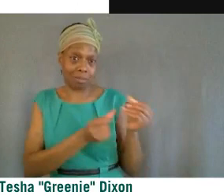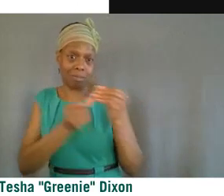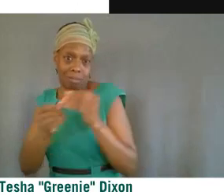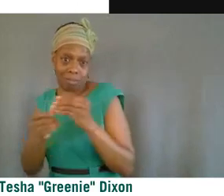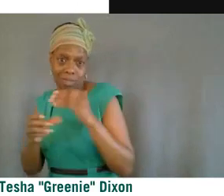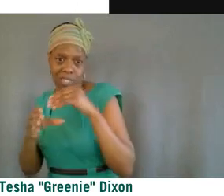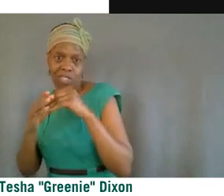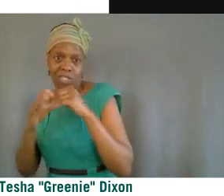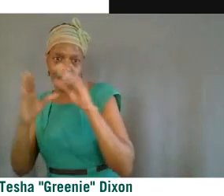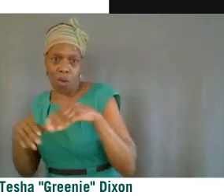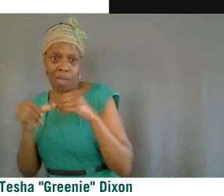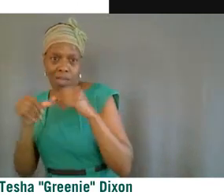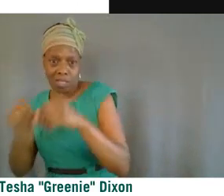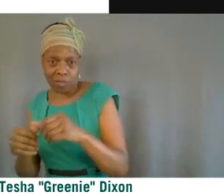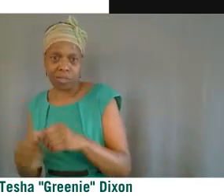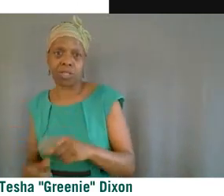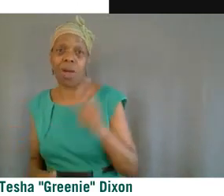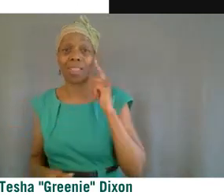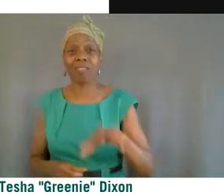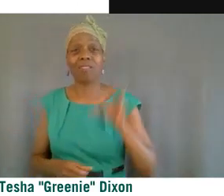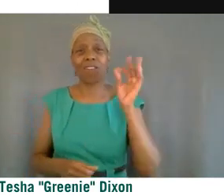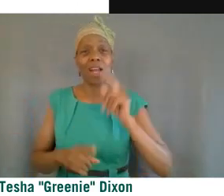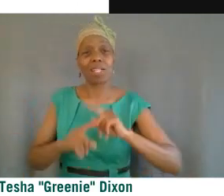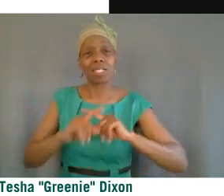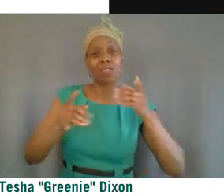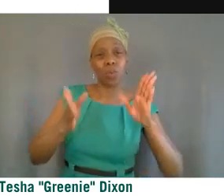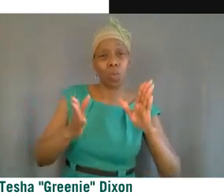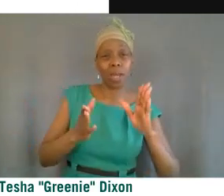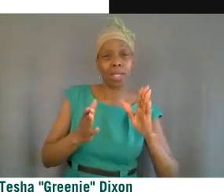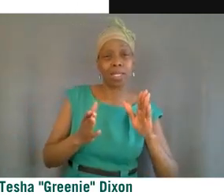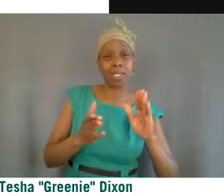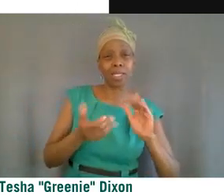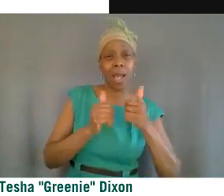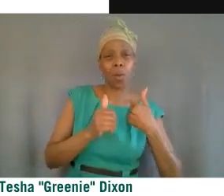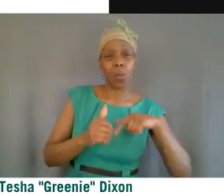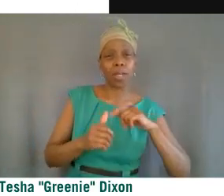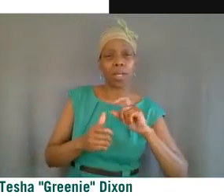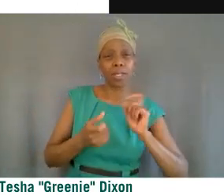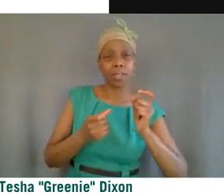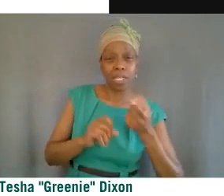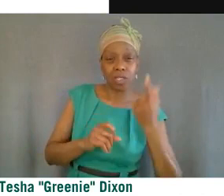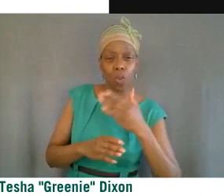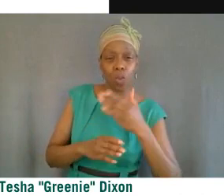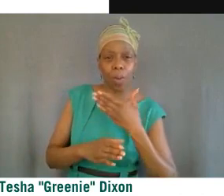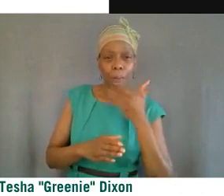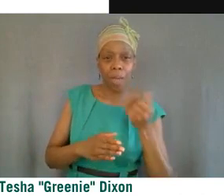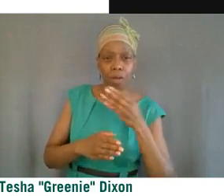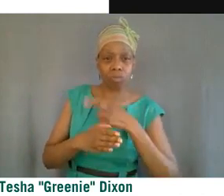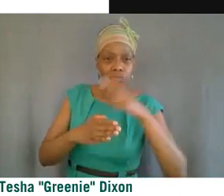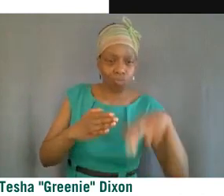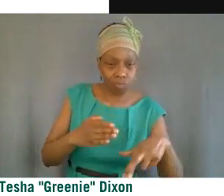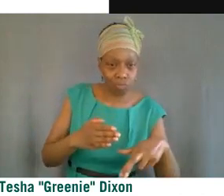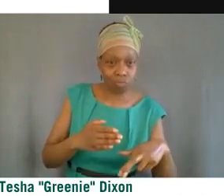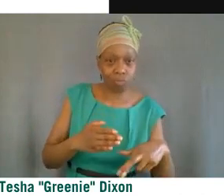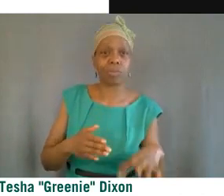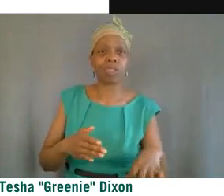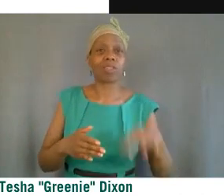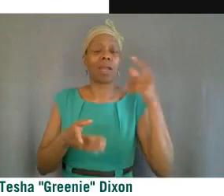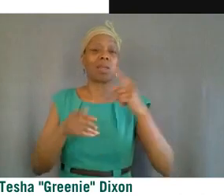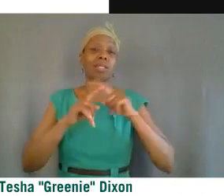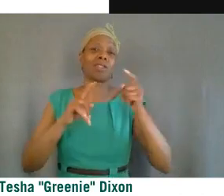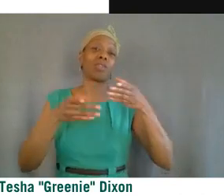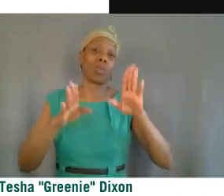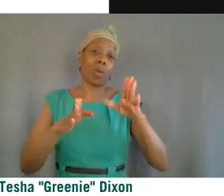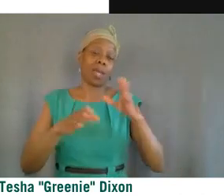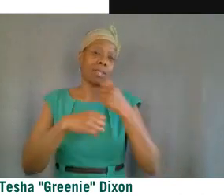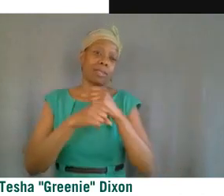finding different ways in terms of the way that we're trying to get better outcomes. finding different ways to